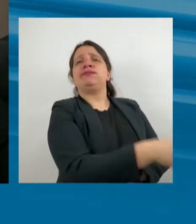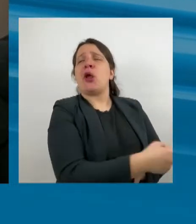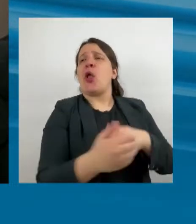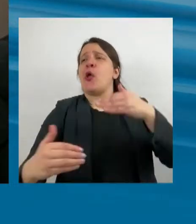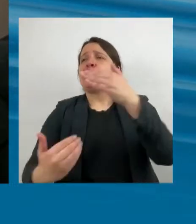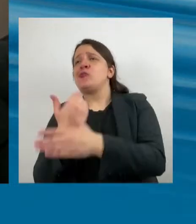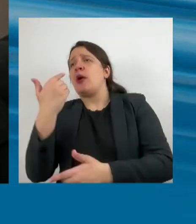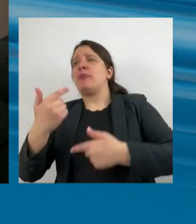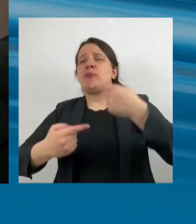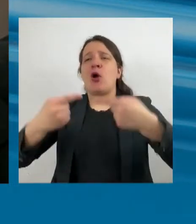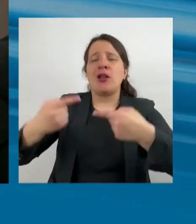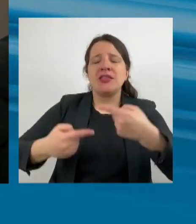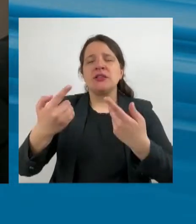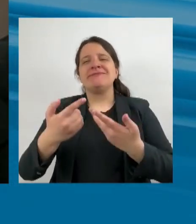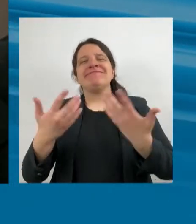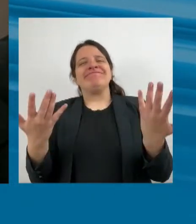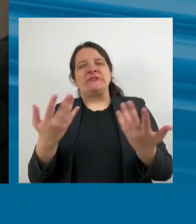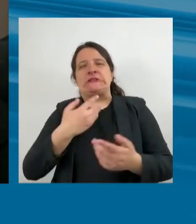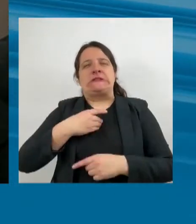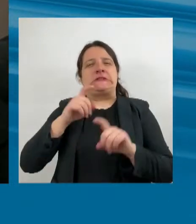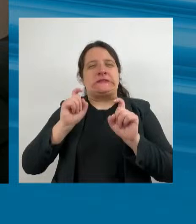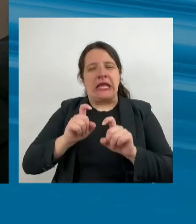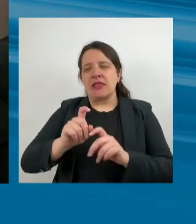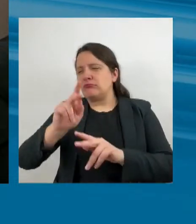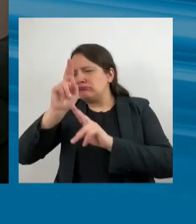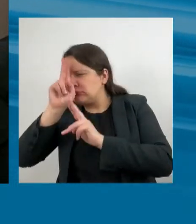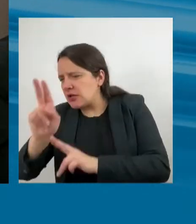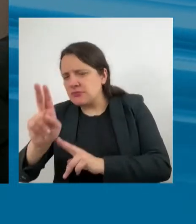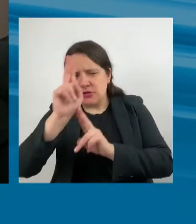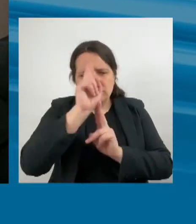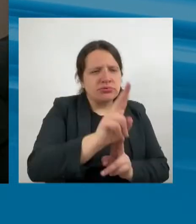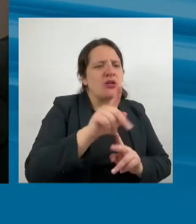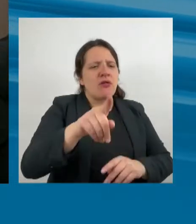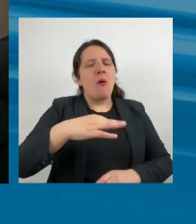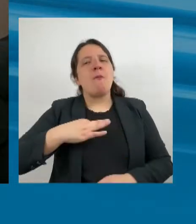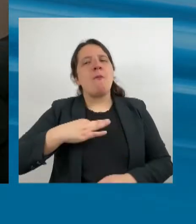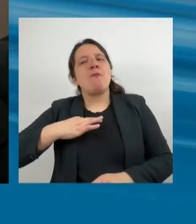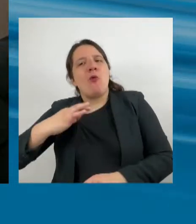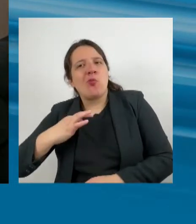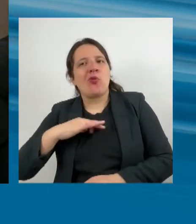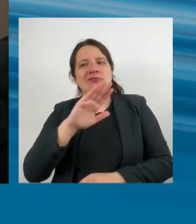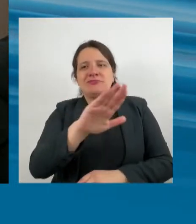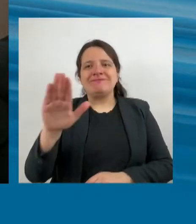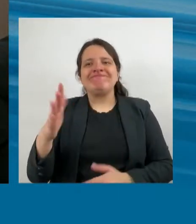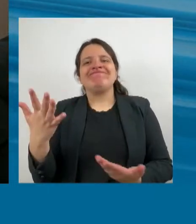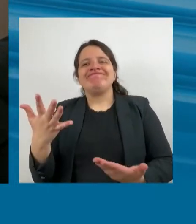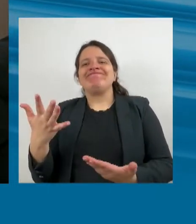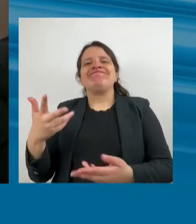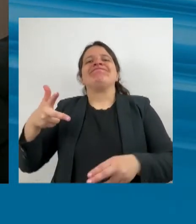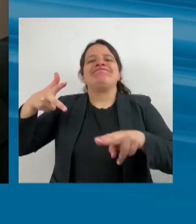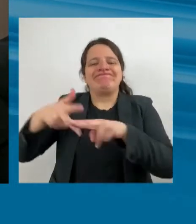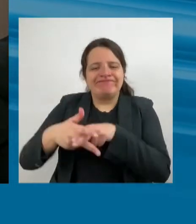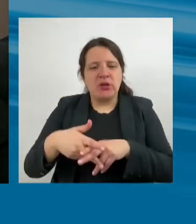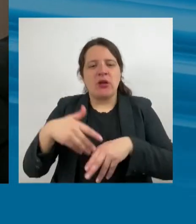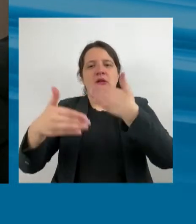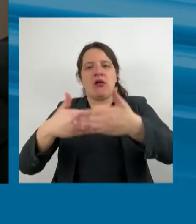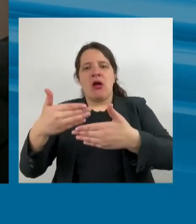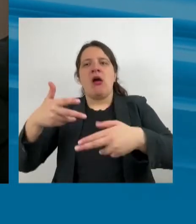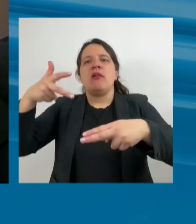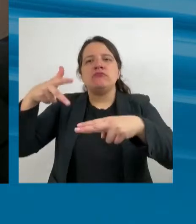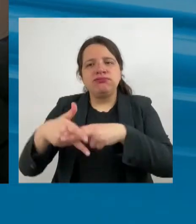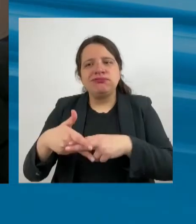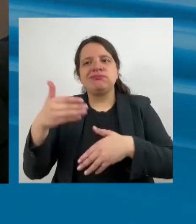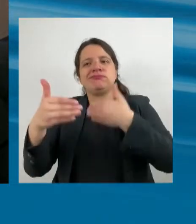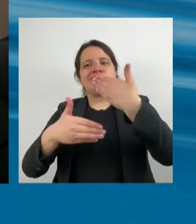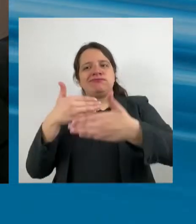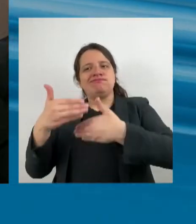the agenda of development is interrupted. And then those progressive policies never reach maturity